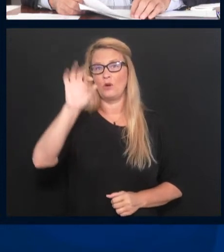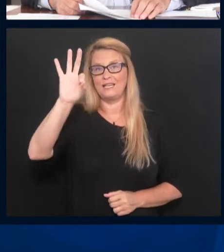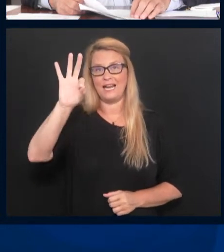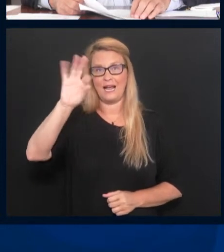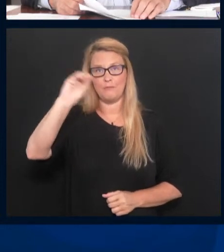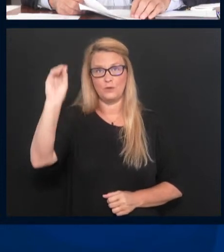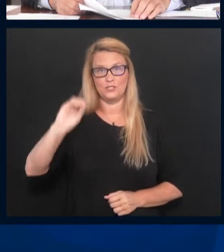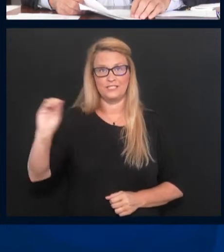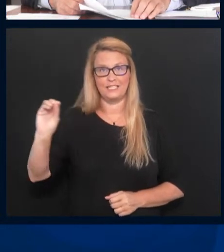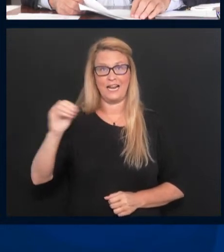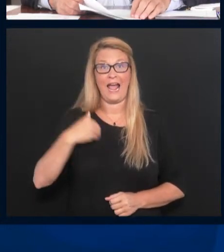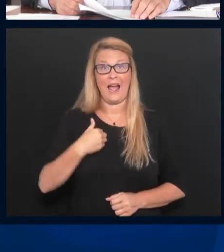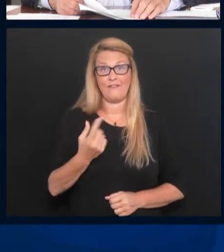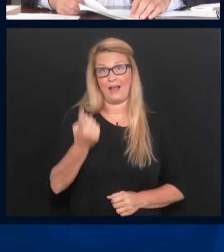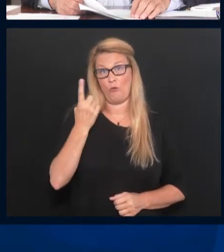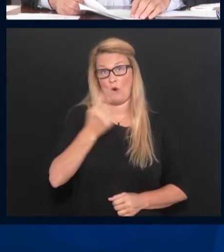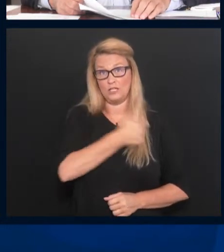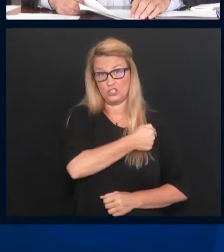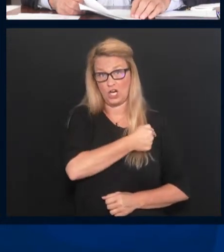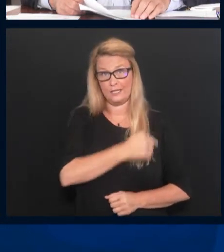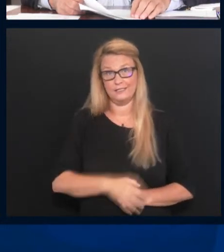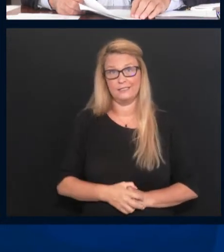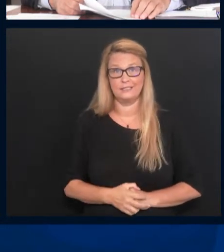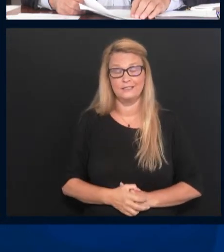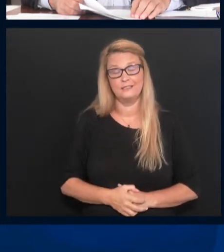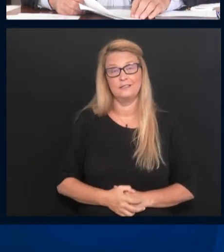90.9% have had one shot.